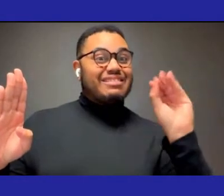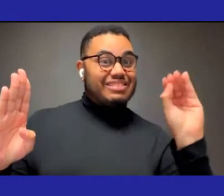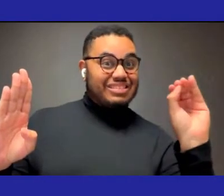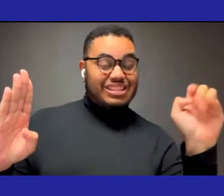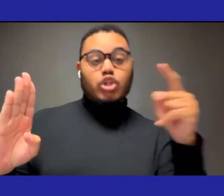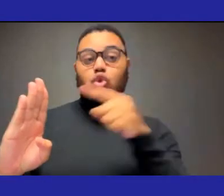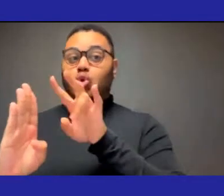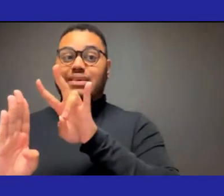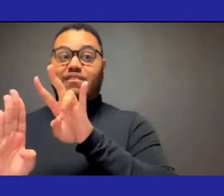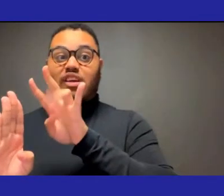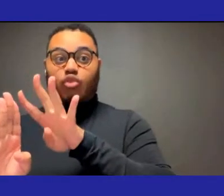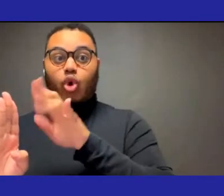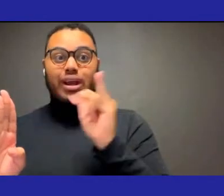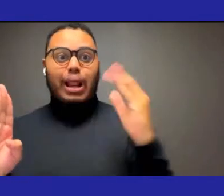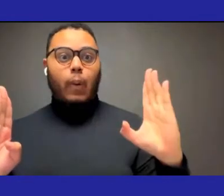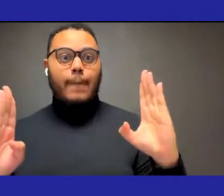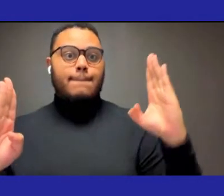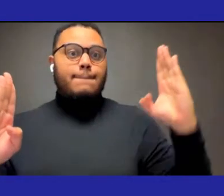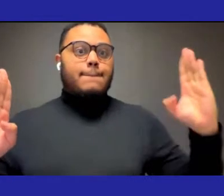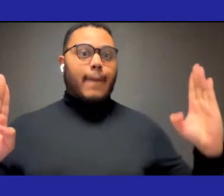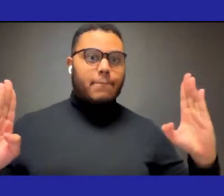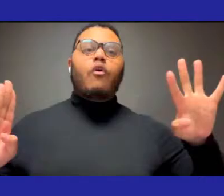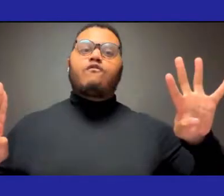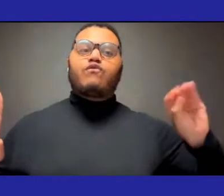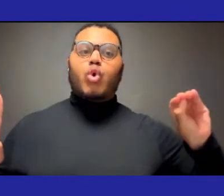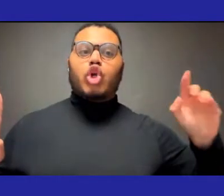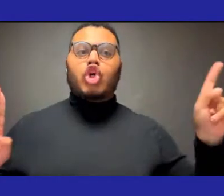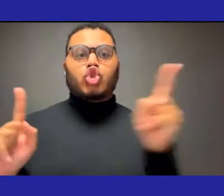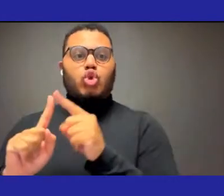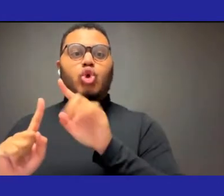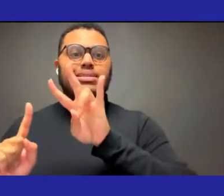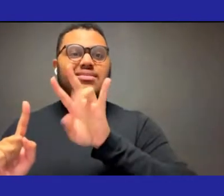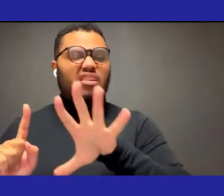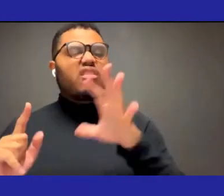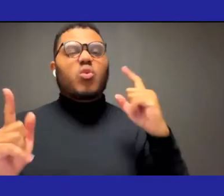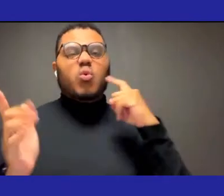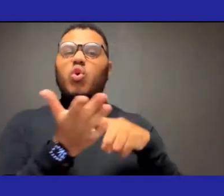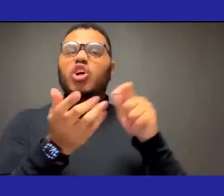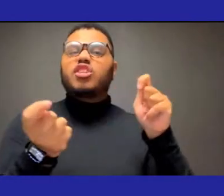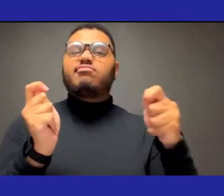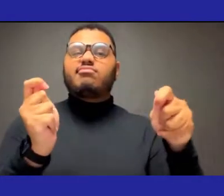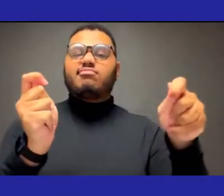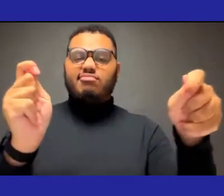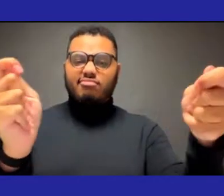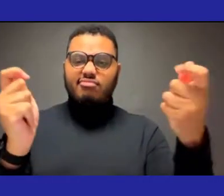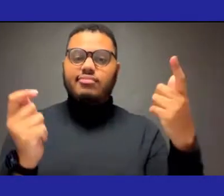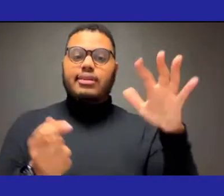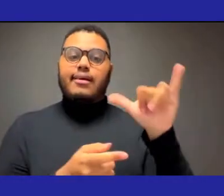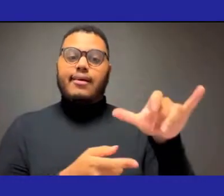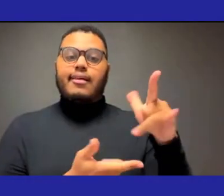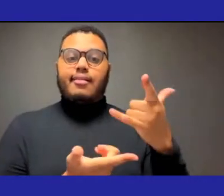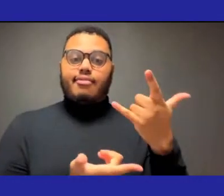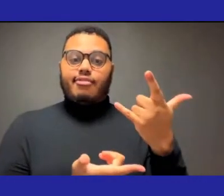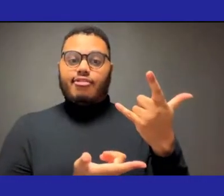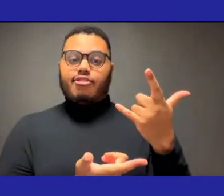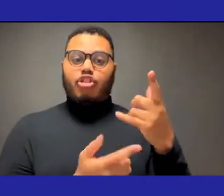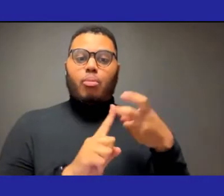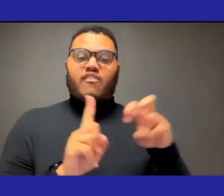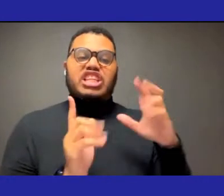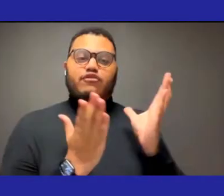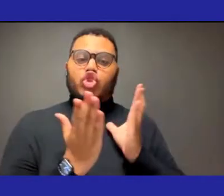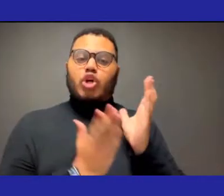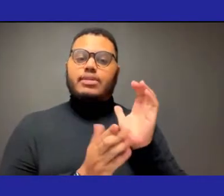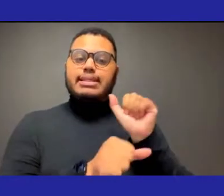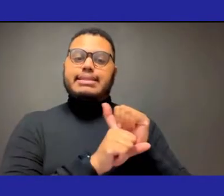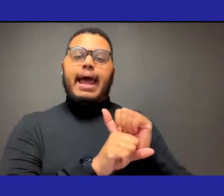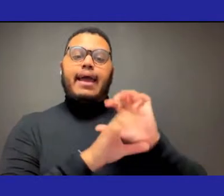74, recognizing the changes in the United States Preventive Services Task Force, lowering the age at which women